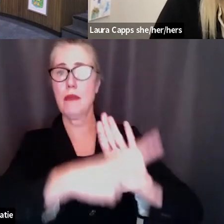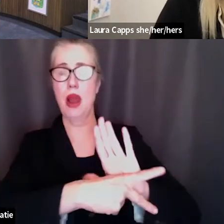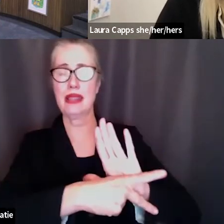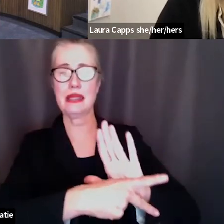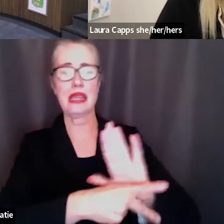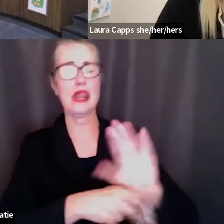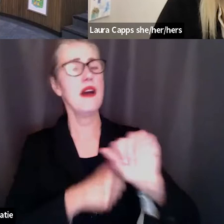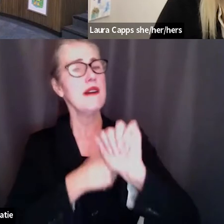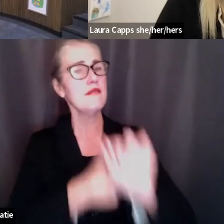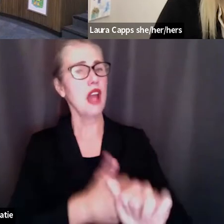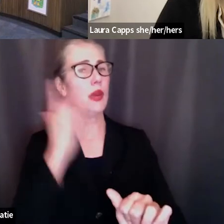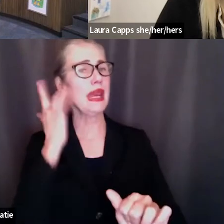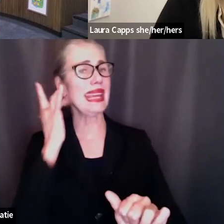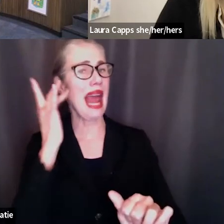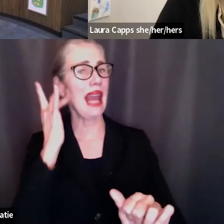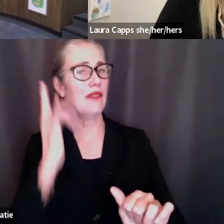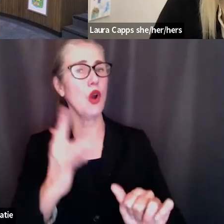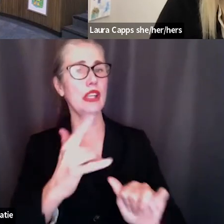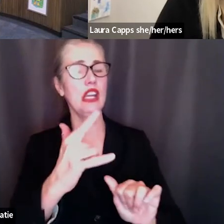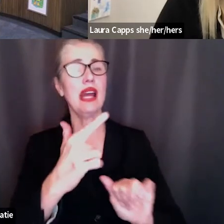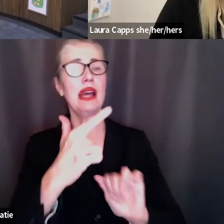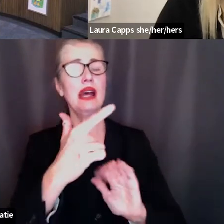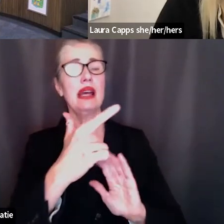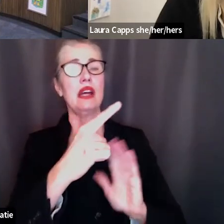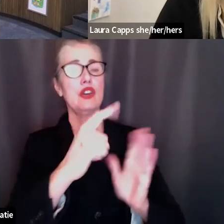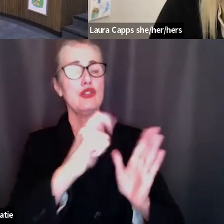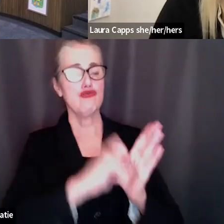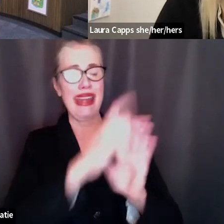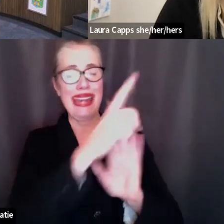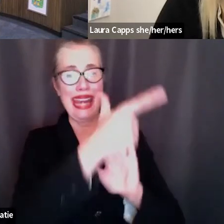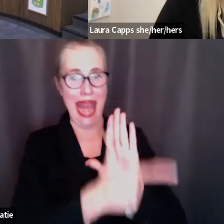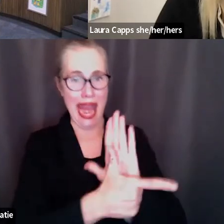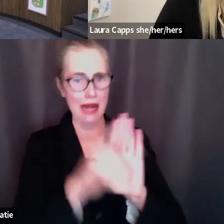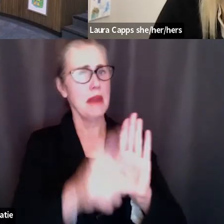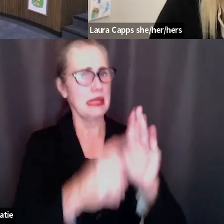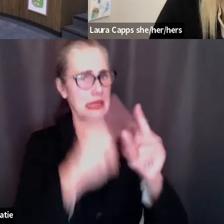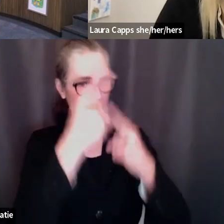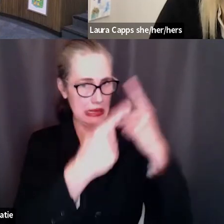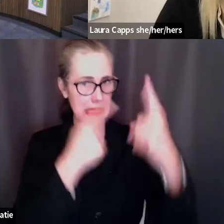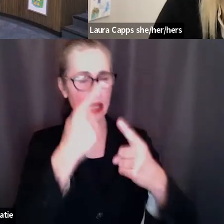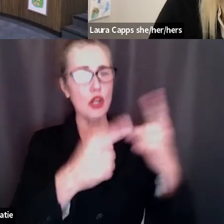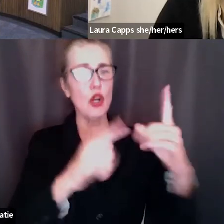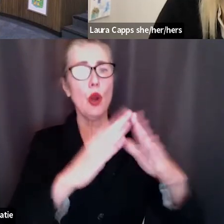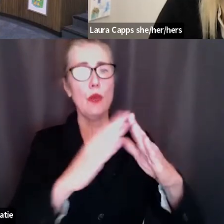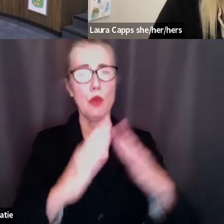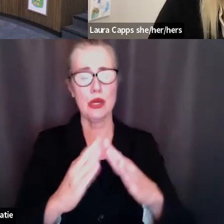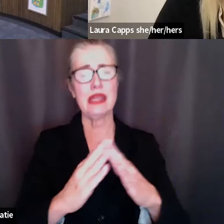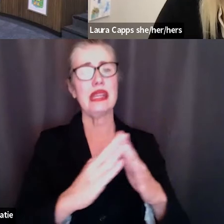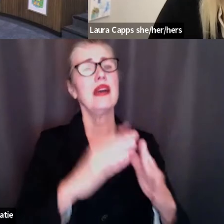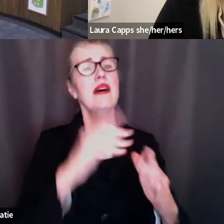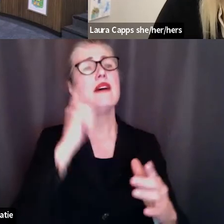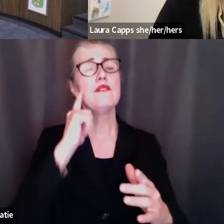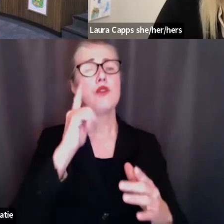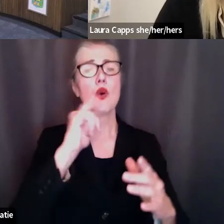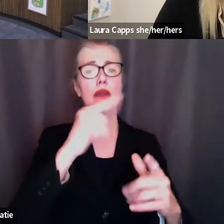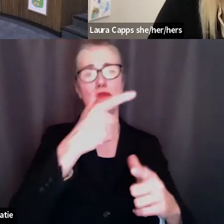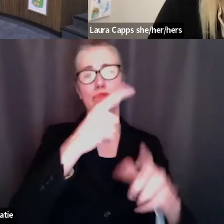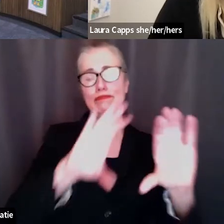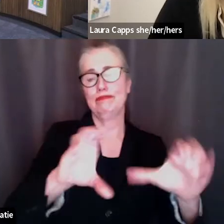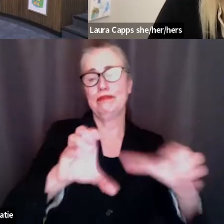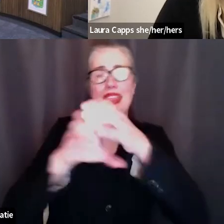act california must consider communities of interest for the purpose of effective and fair representation thank you